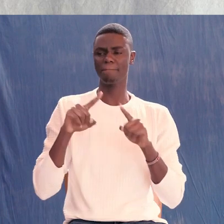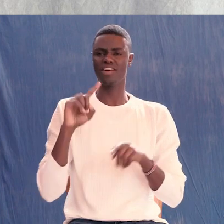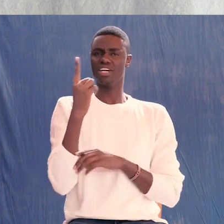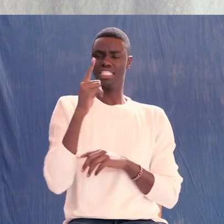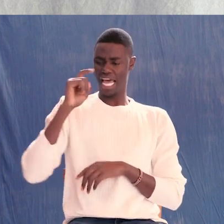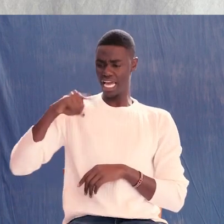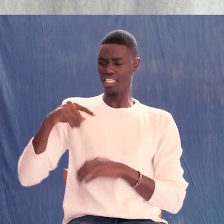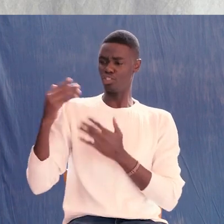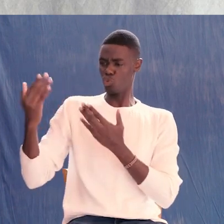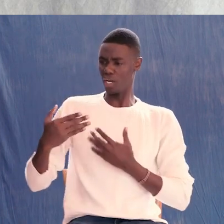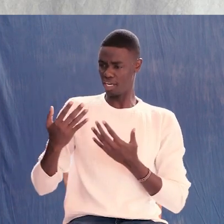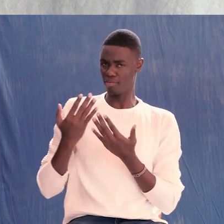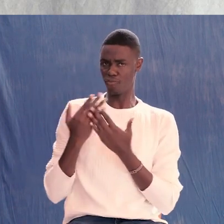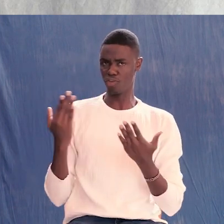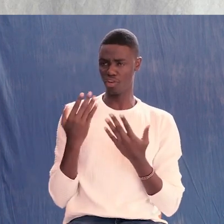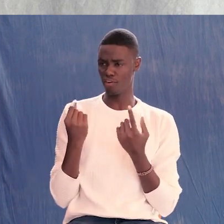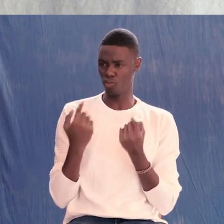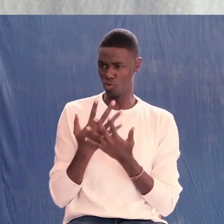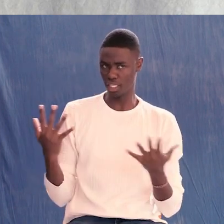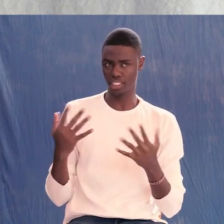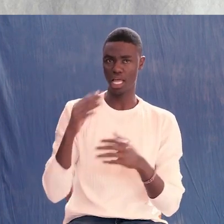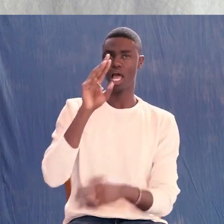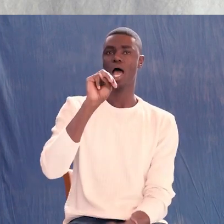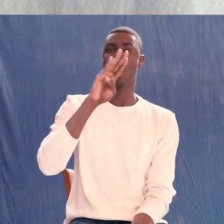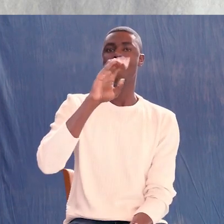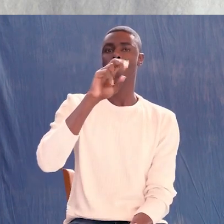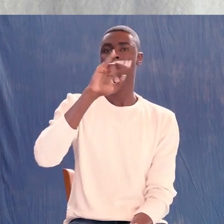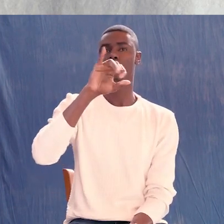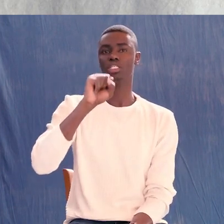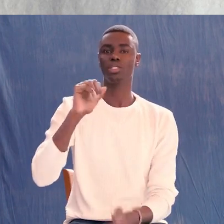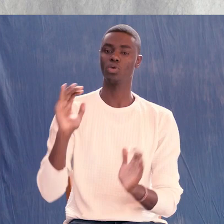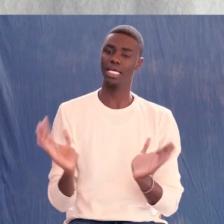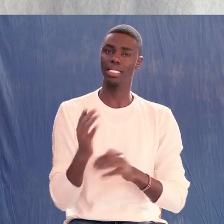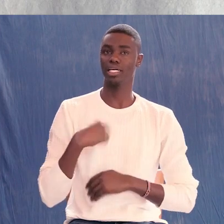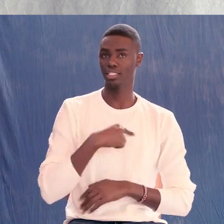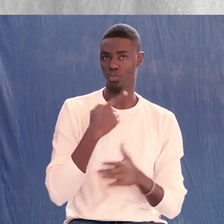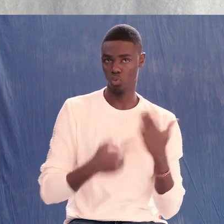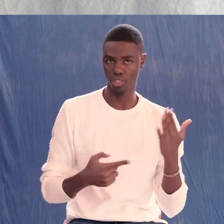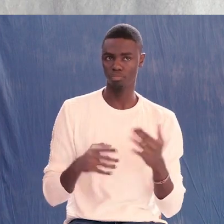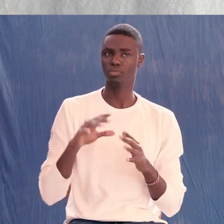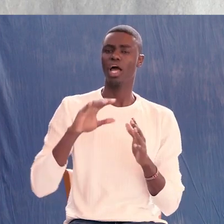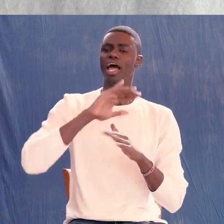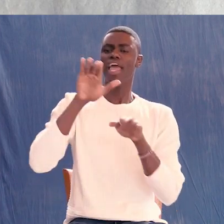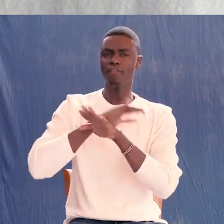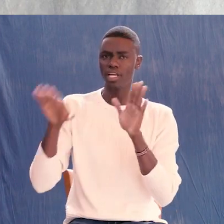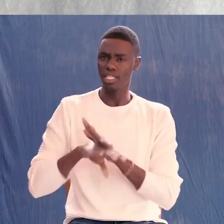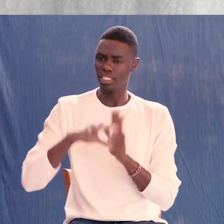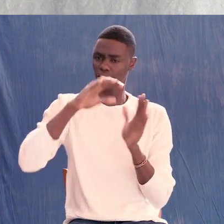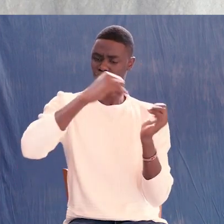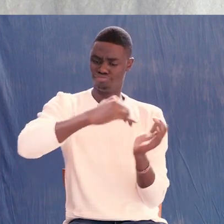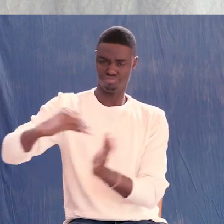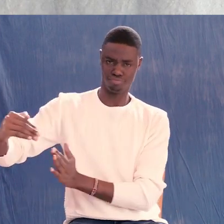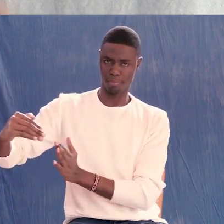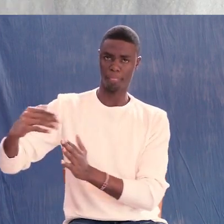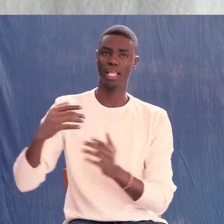need to work on these few things in my life. And Mbonisi was urging us to take all those things and relegate them.